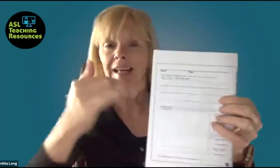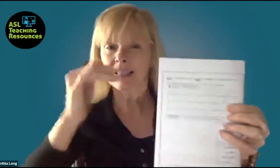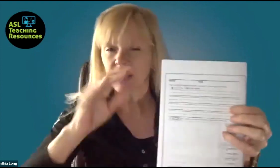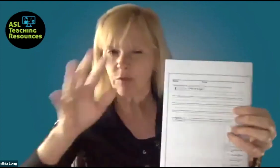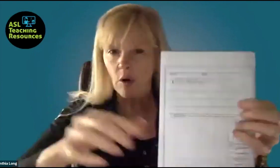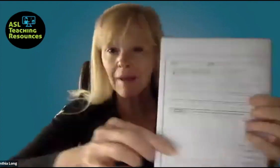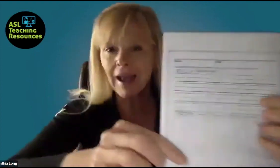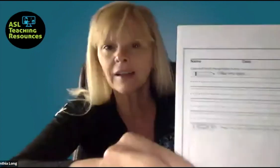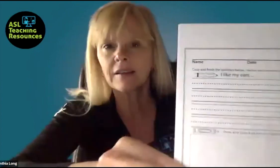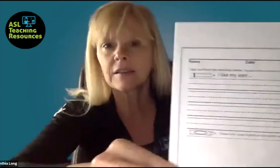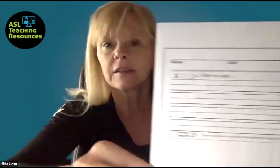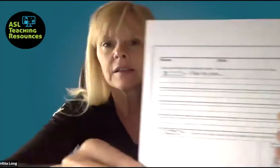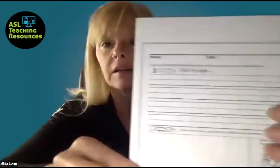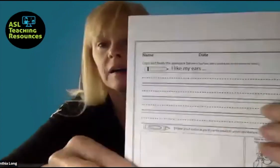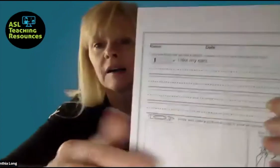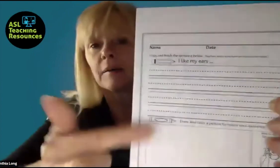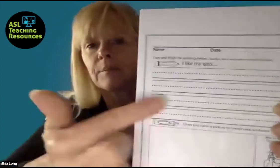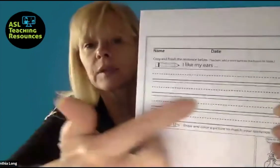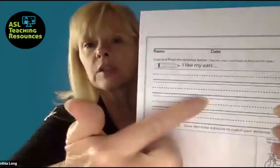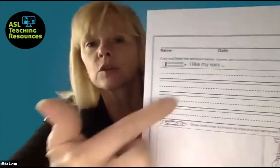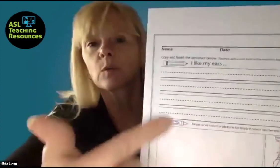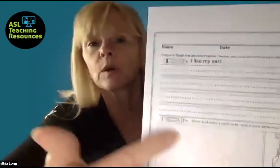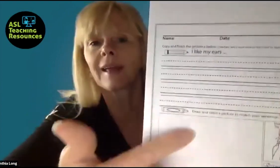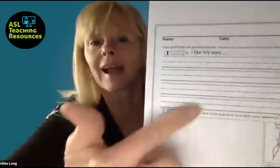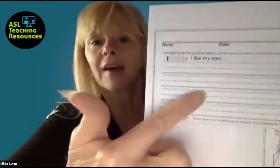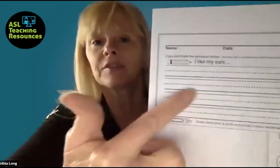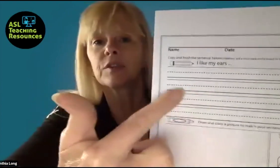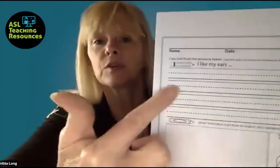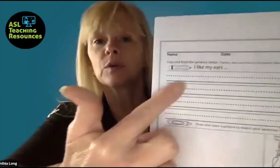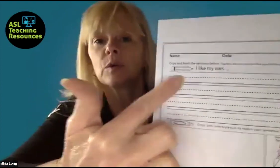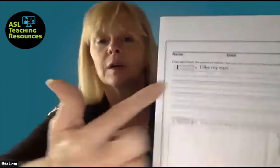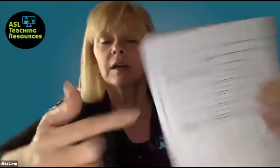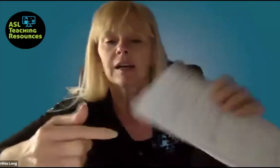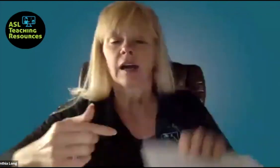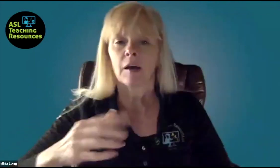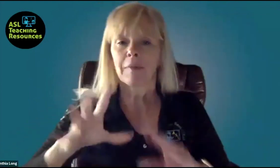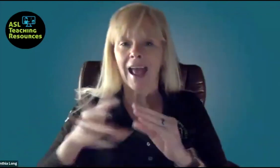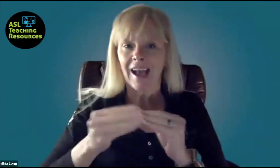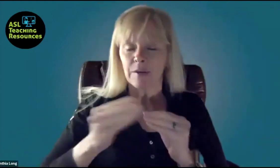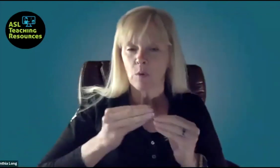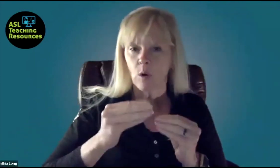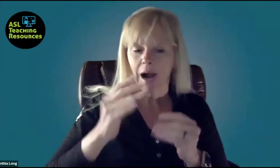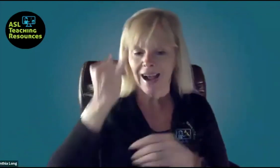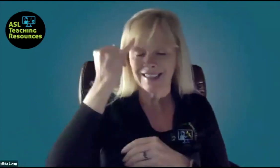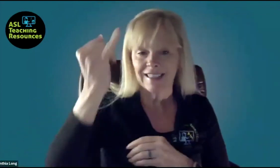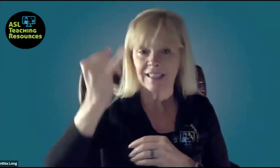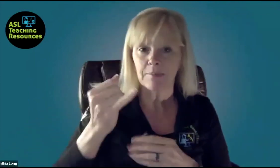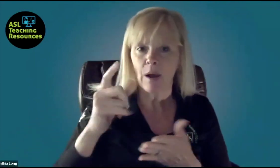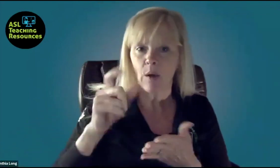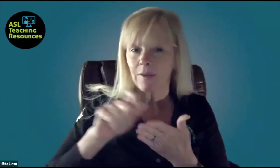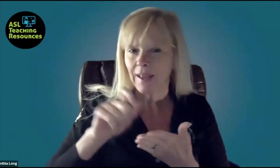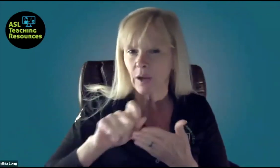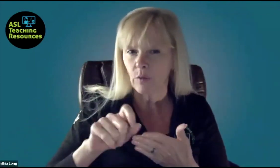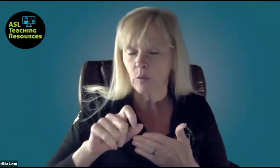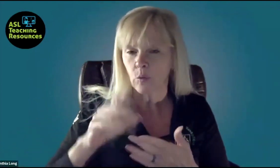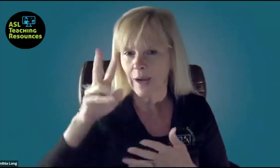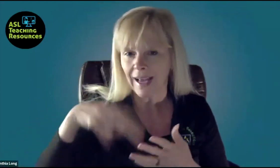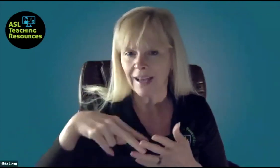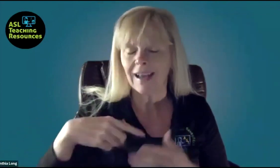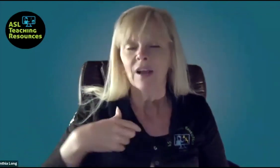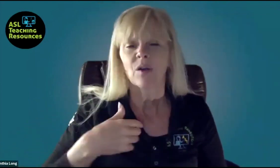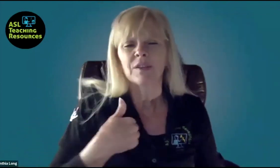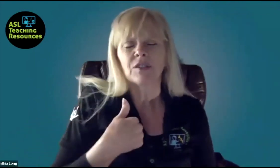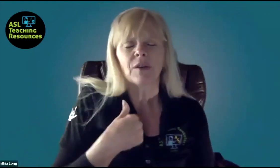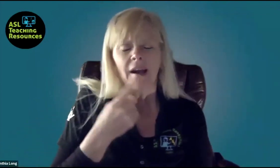kind of like this format, to where they have to add more ideas about what they